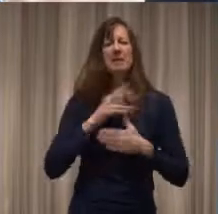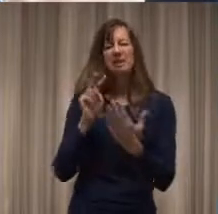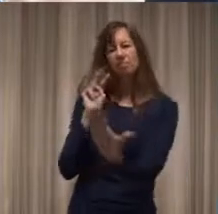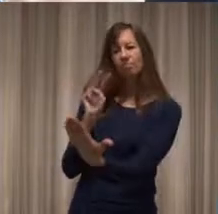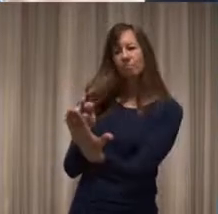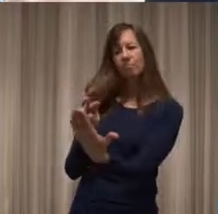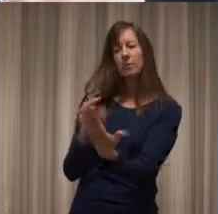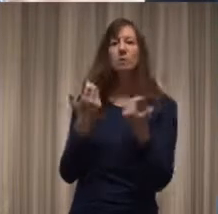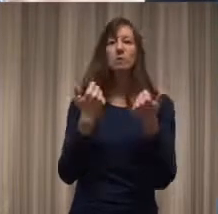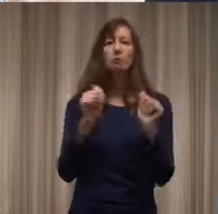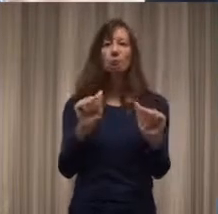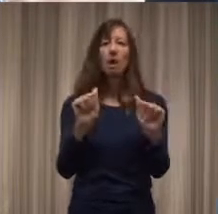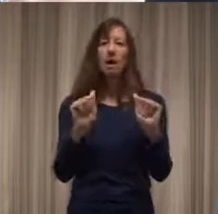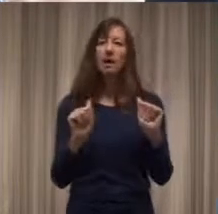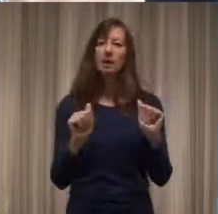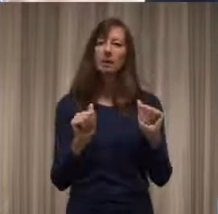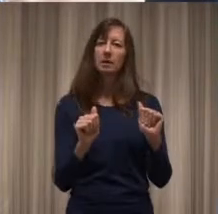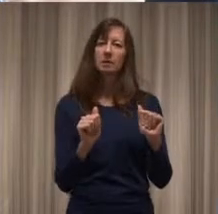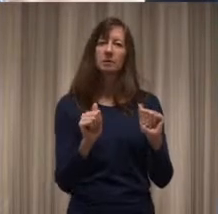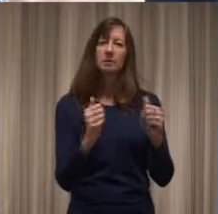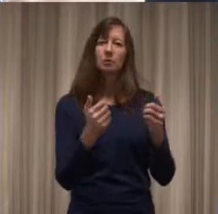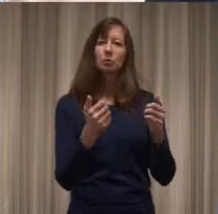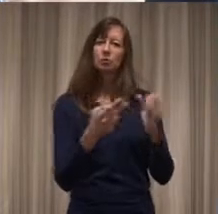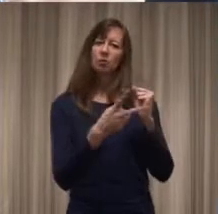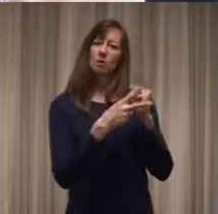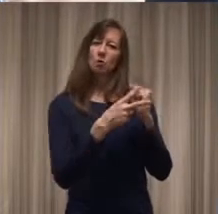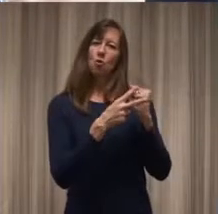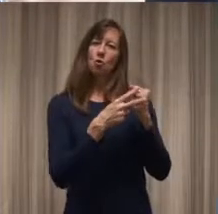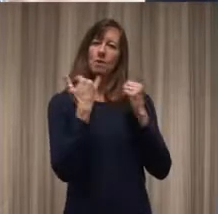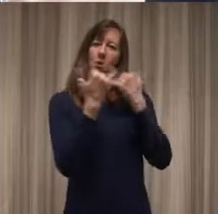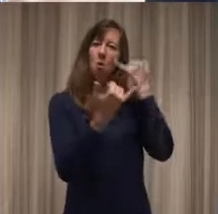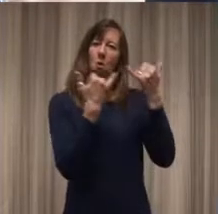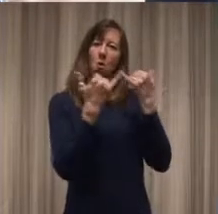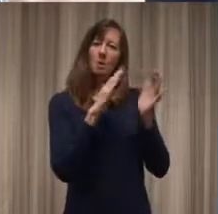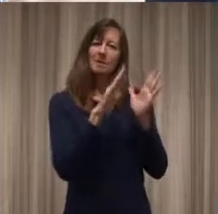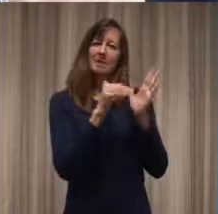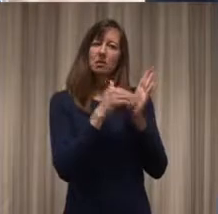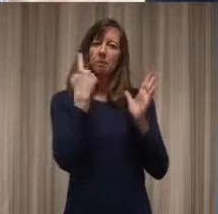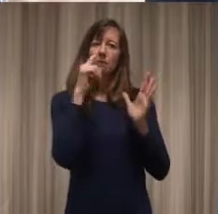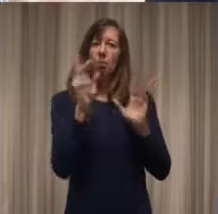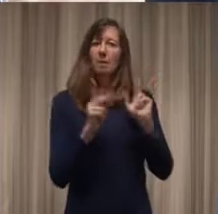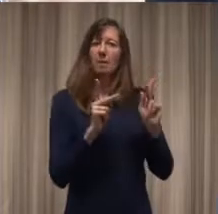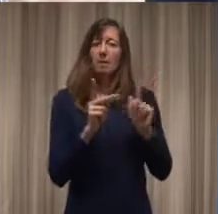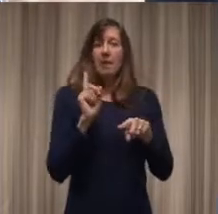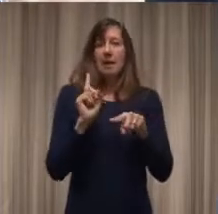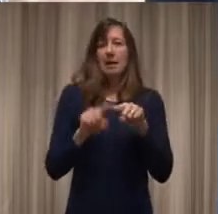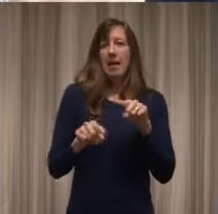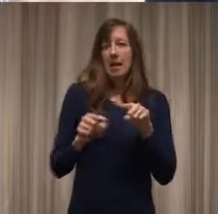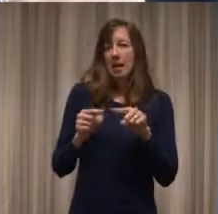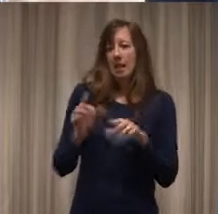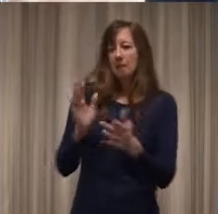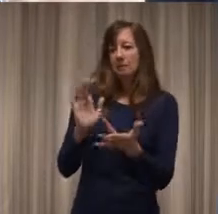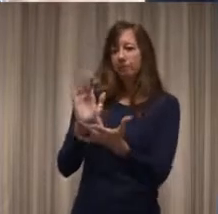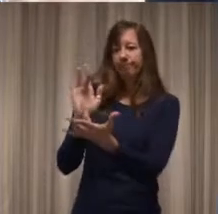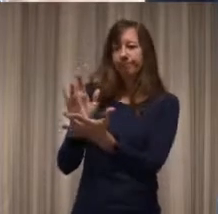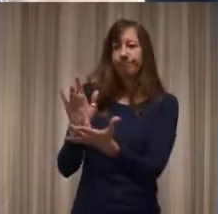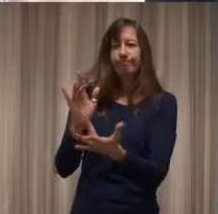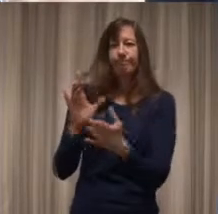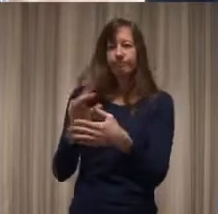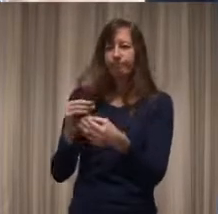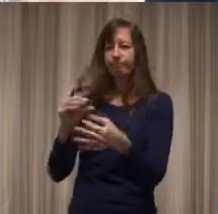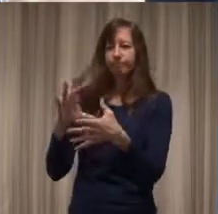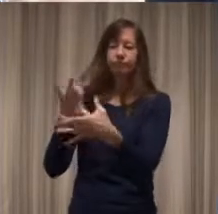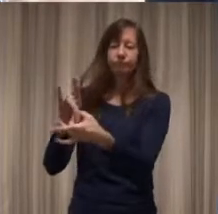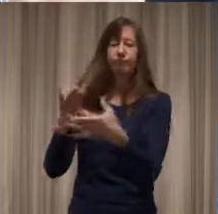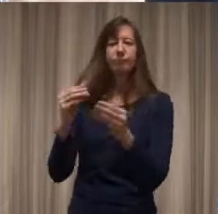that can't sign up online and might not have access to that. So please, you can, of